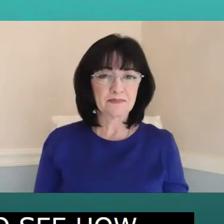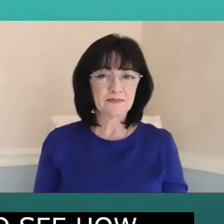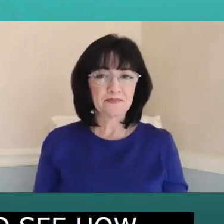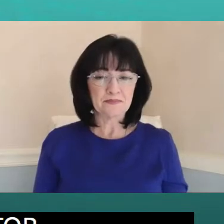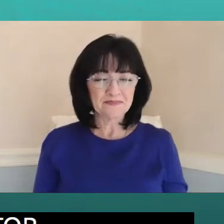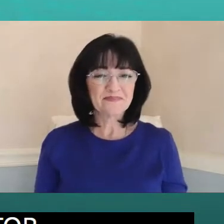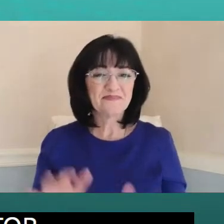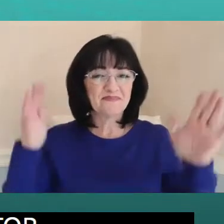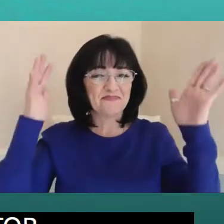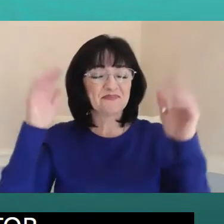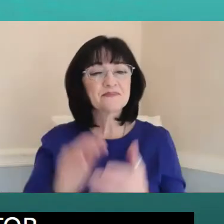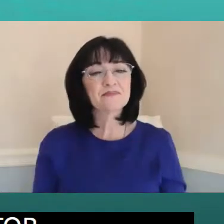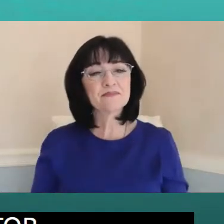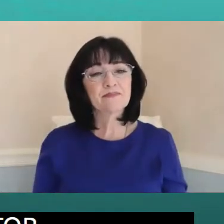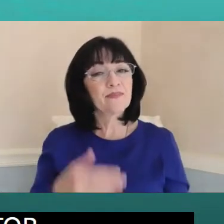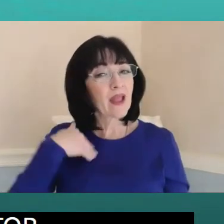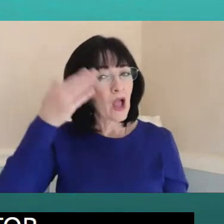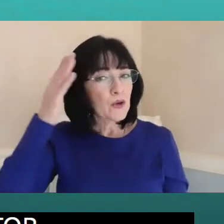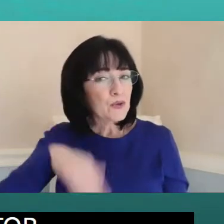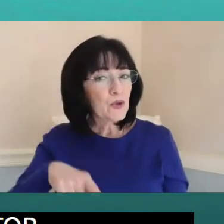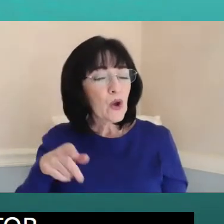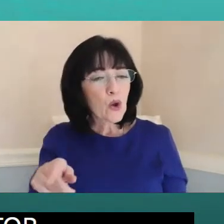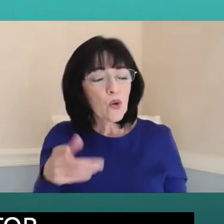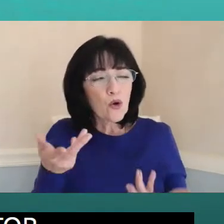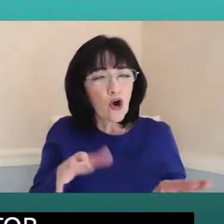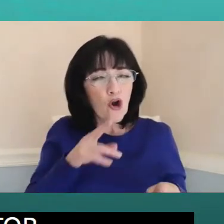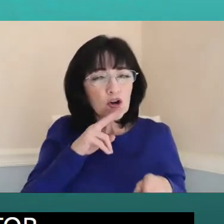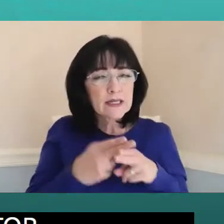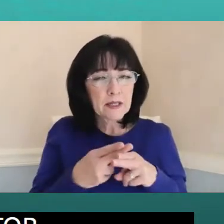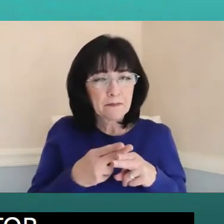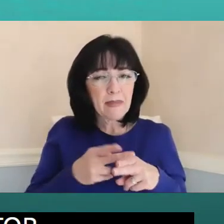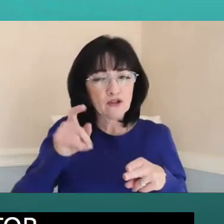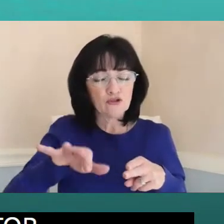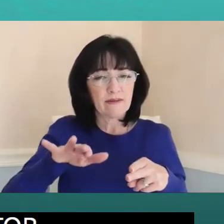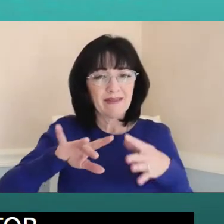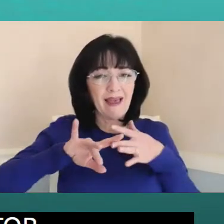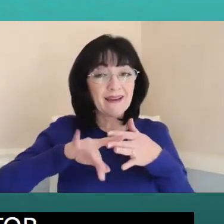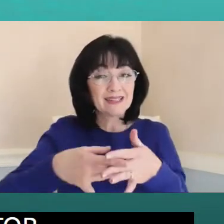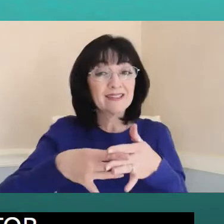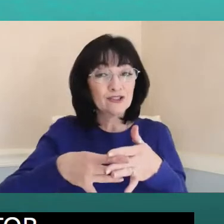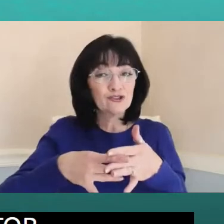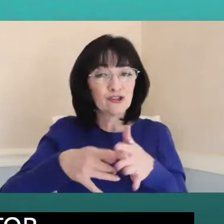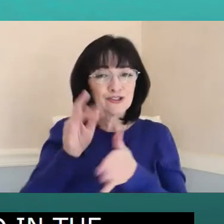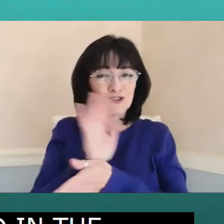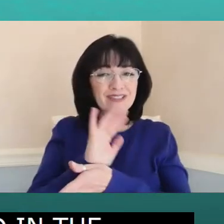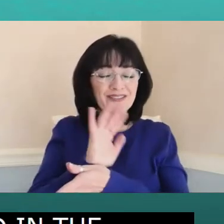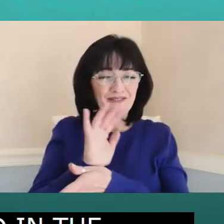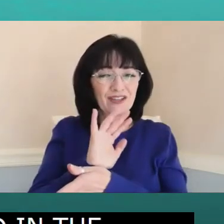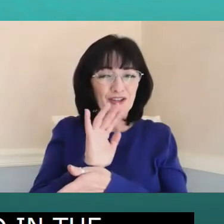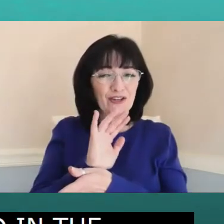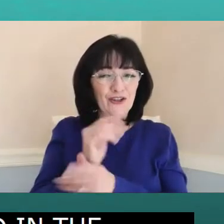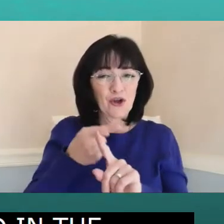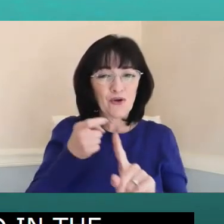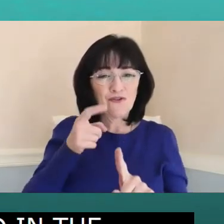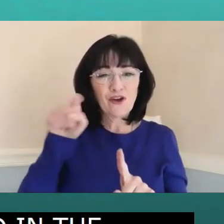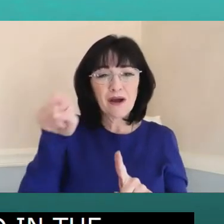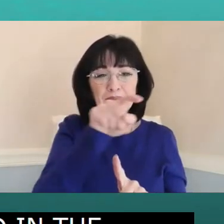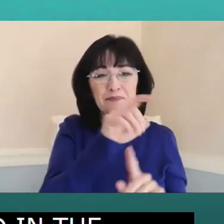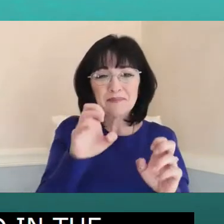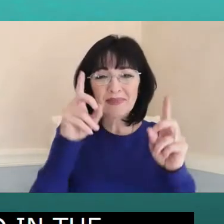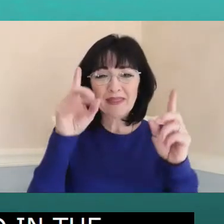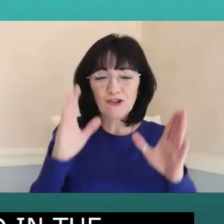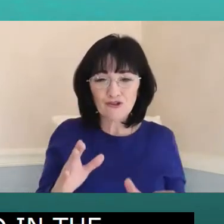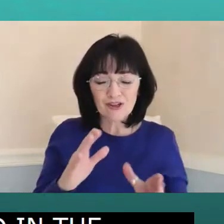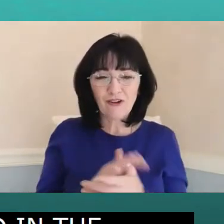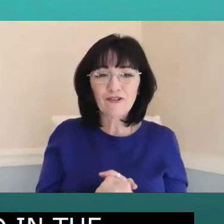Fabulous. And I know this was sort of mentioned in the introductory video we saw from the educators themselves, but